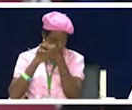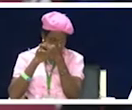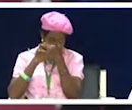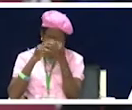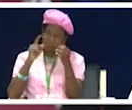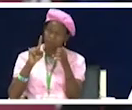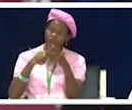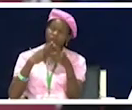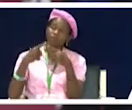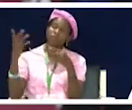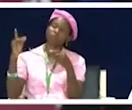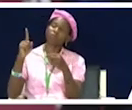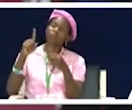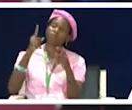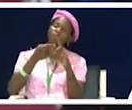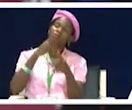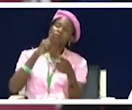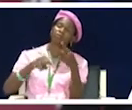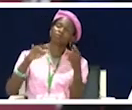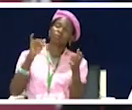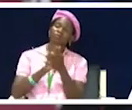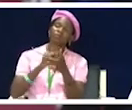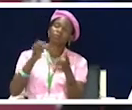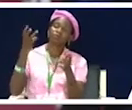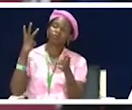there was a friend of mine who was